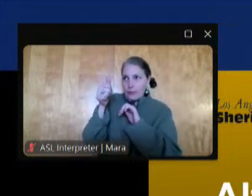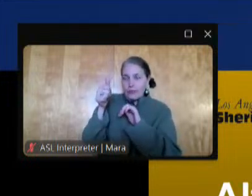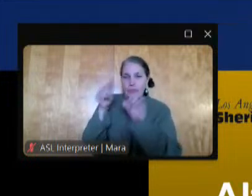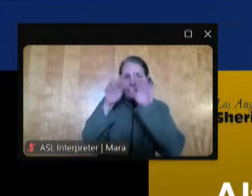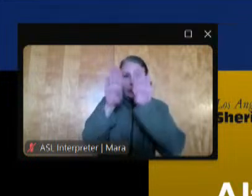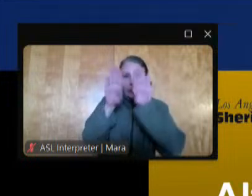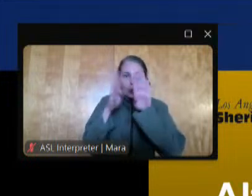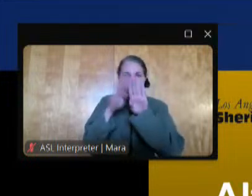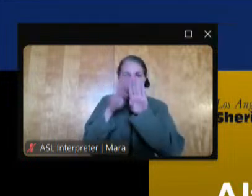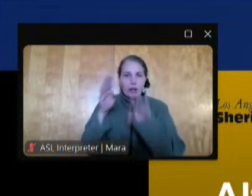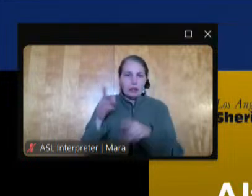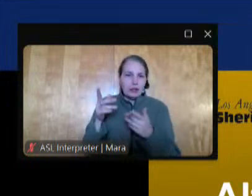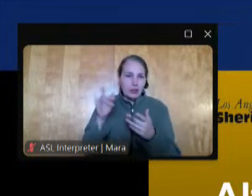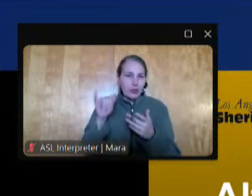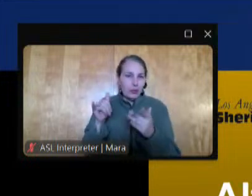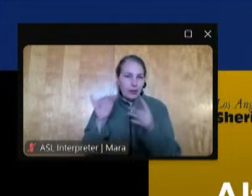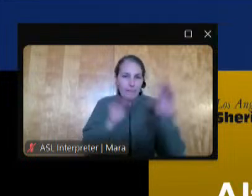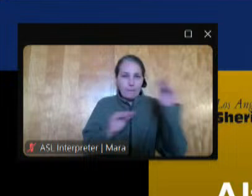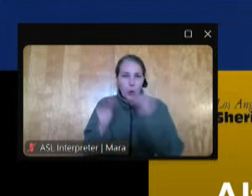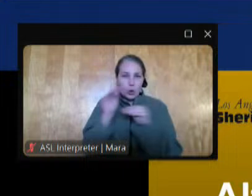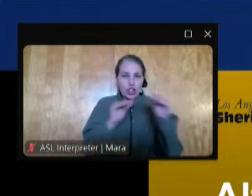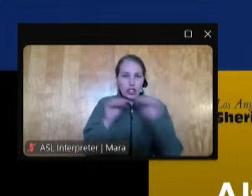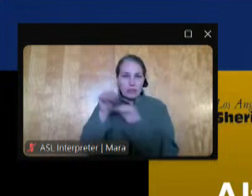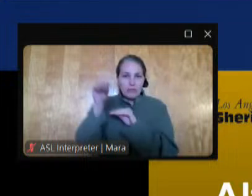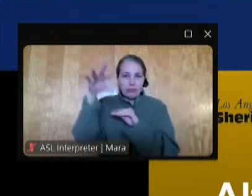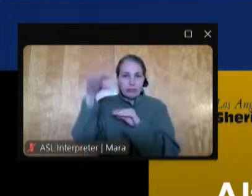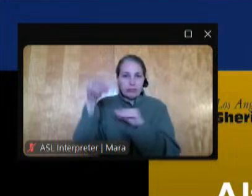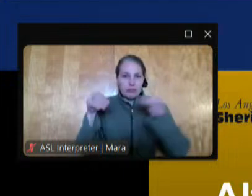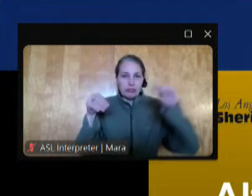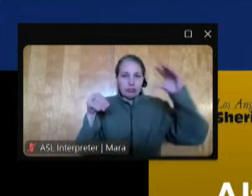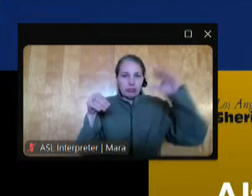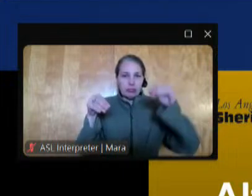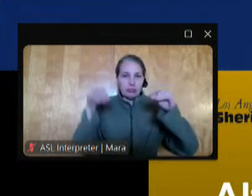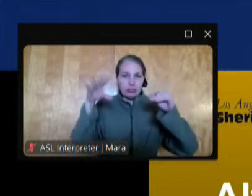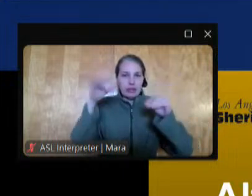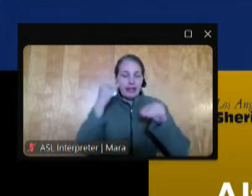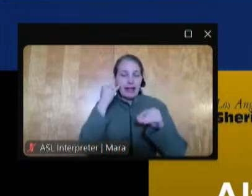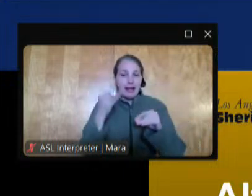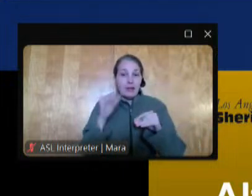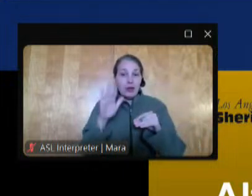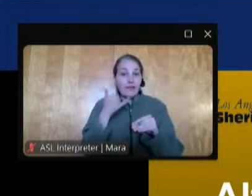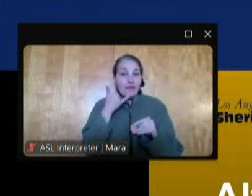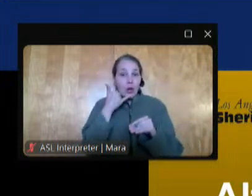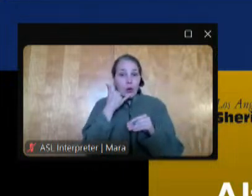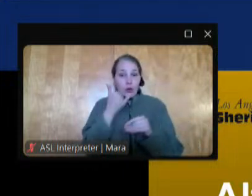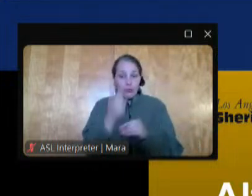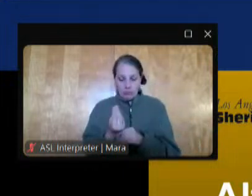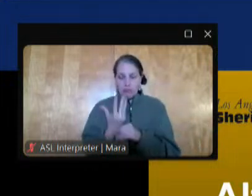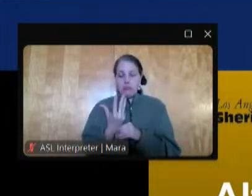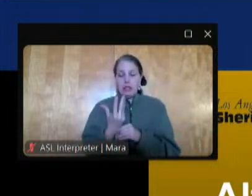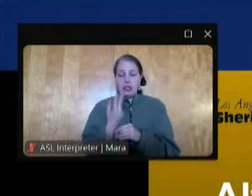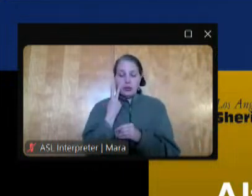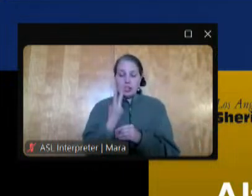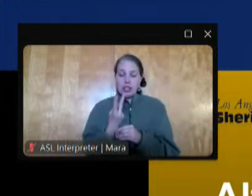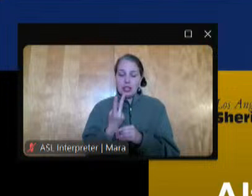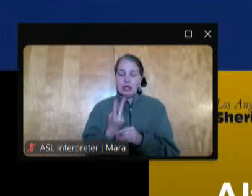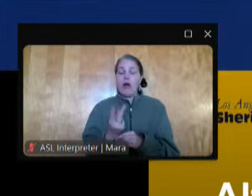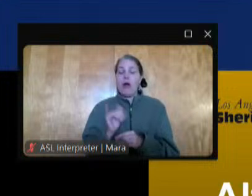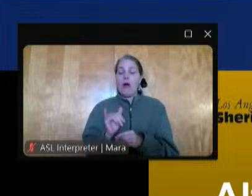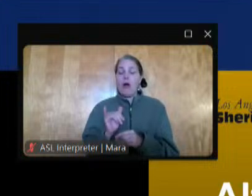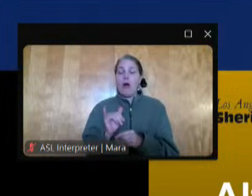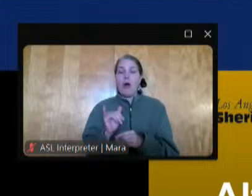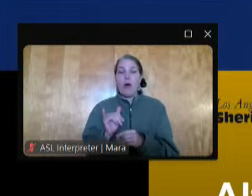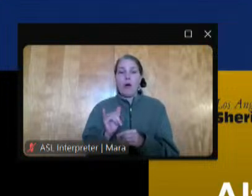and with motion sensors. If you get an alert on your phone and you view it up and it's been activated inside